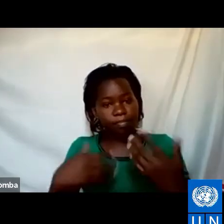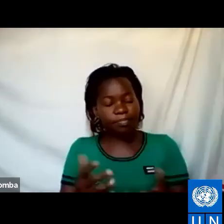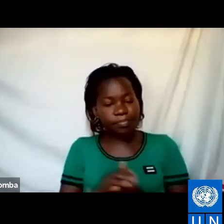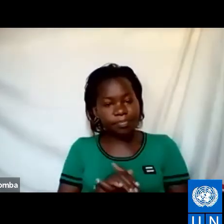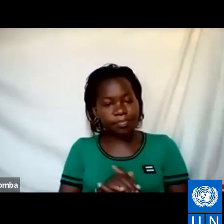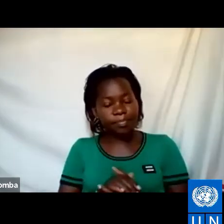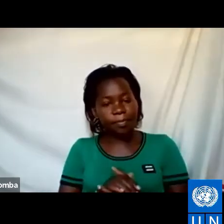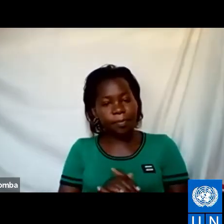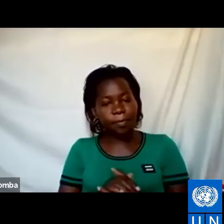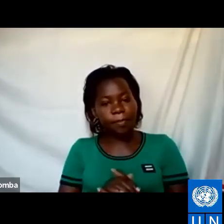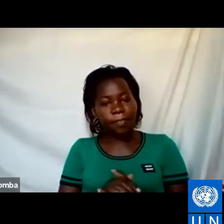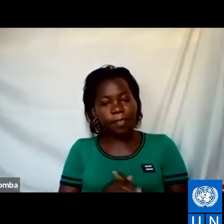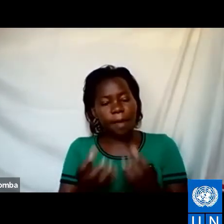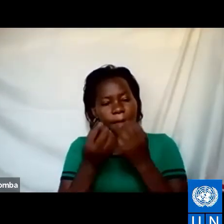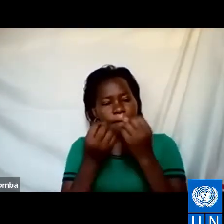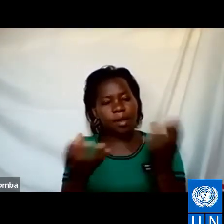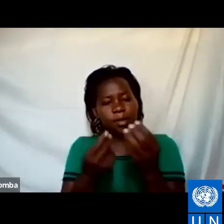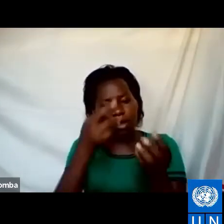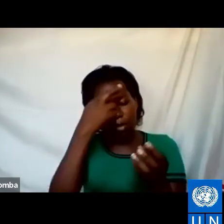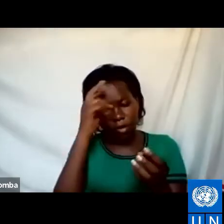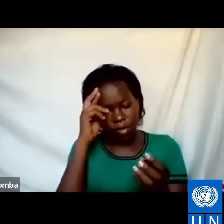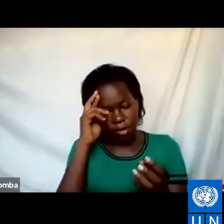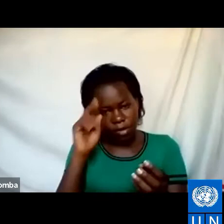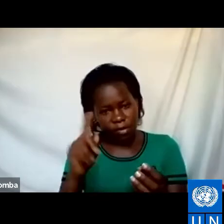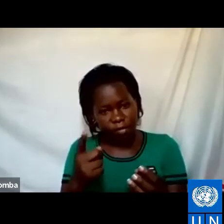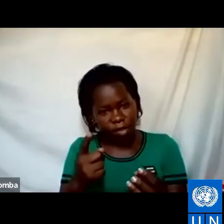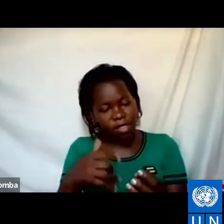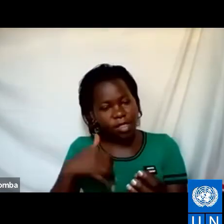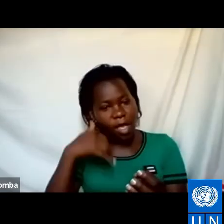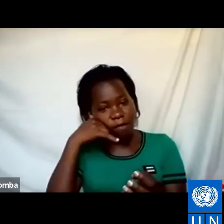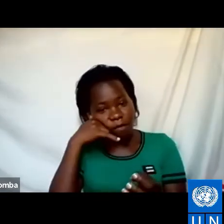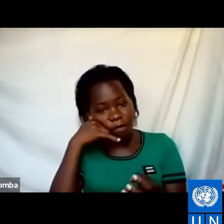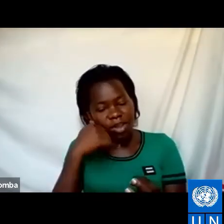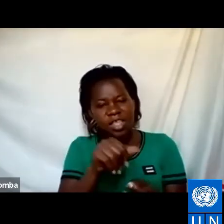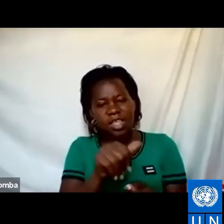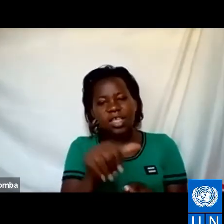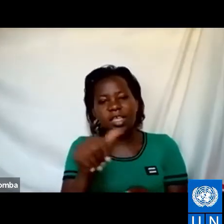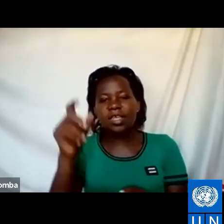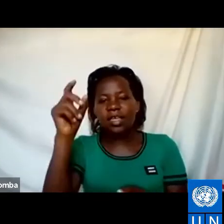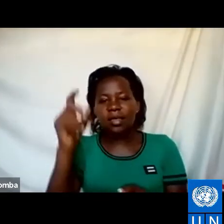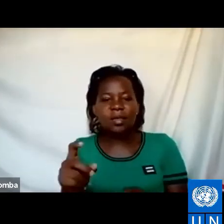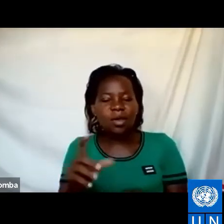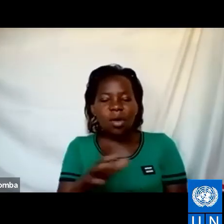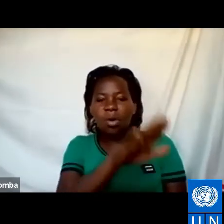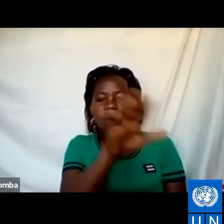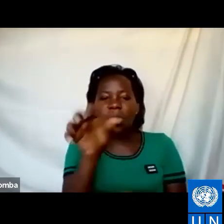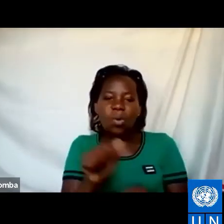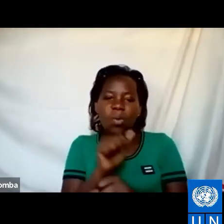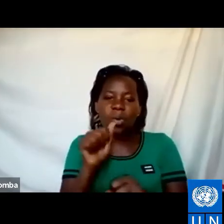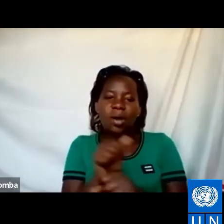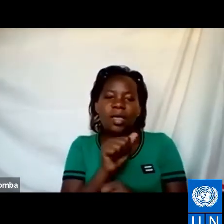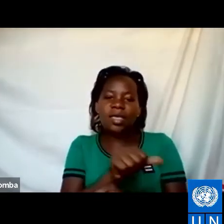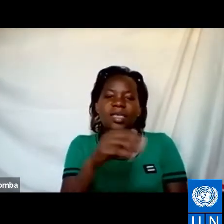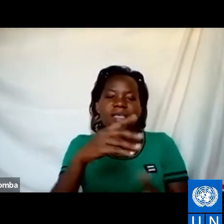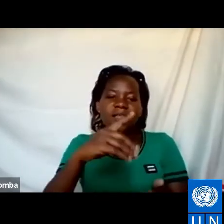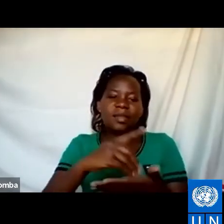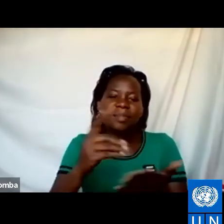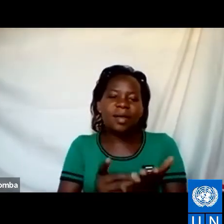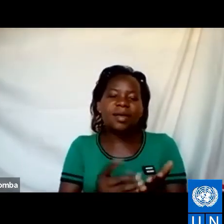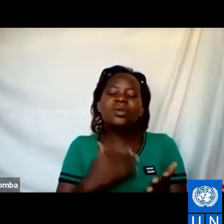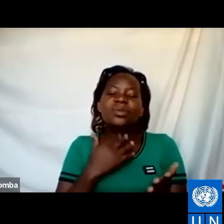for many reasons. First, of course, a mobile phone. Everyone, all your workers, so whichever department you want to talk